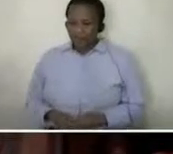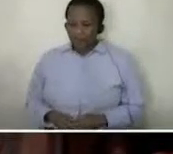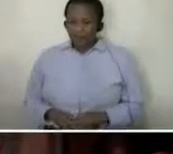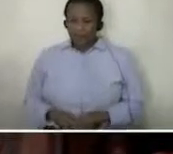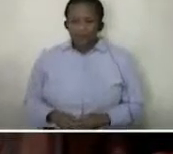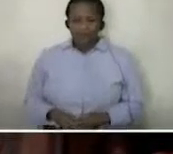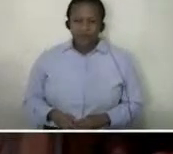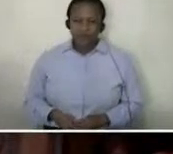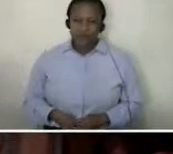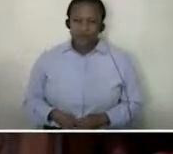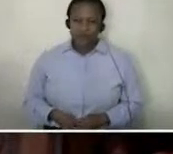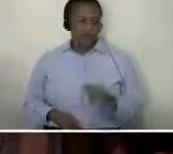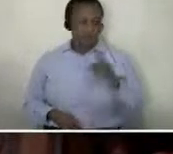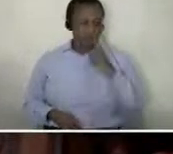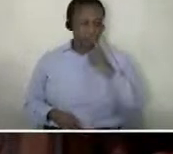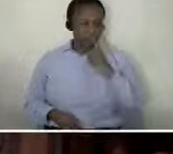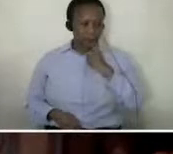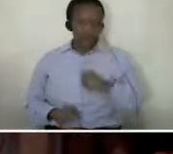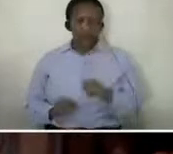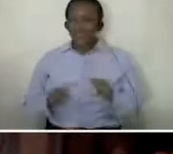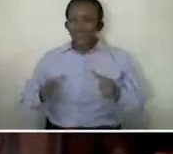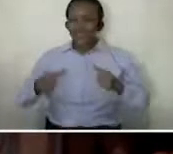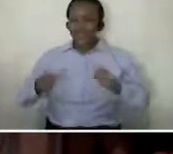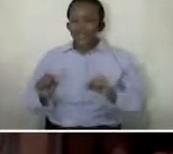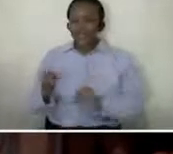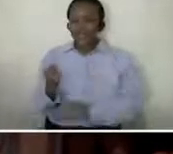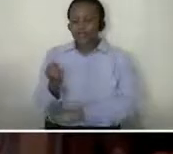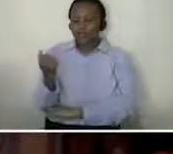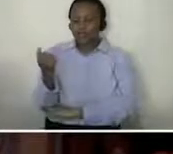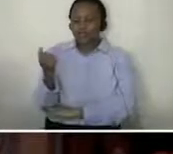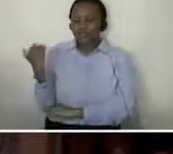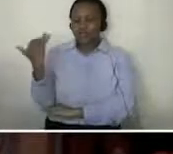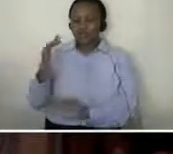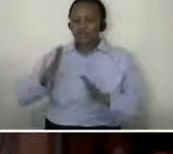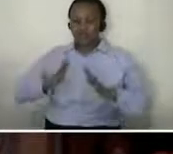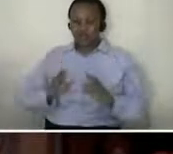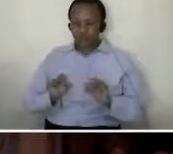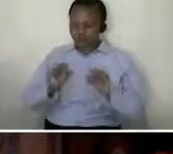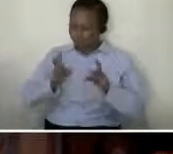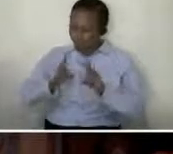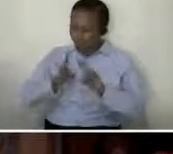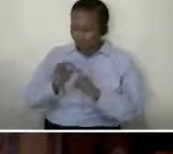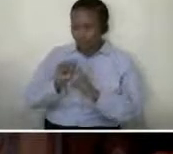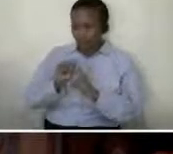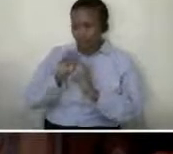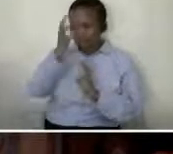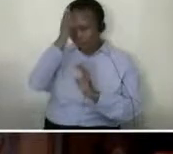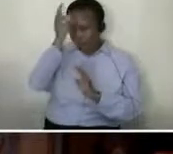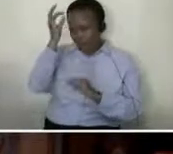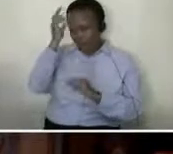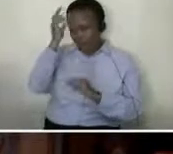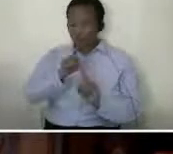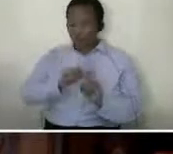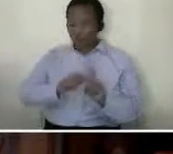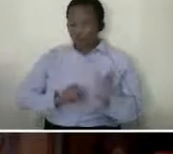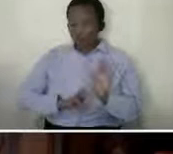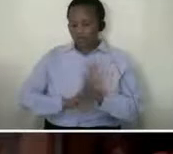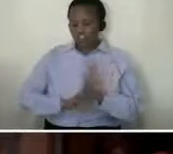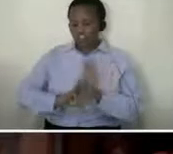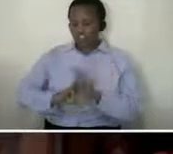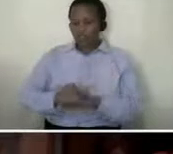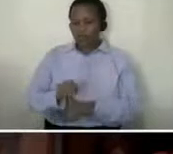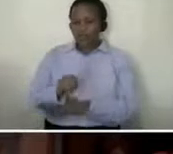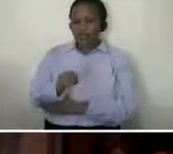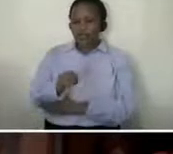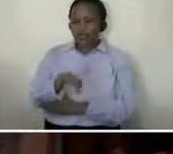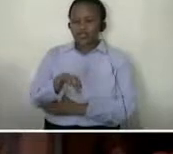The next speaker for 12 minutes on behalf of the ANC is the